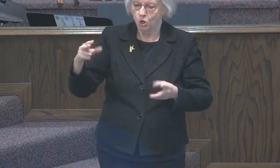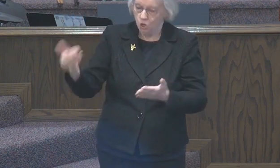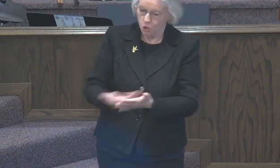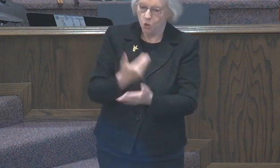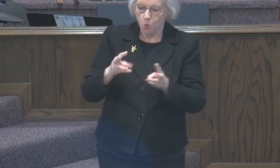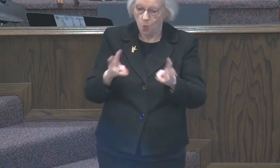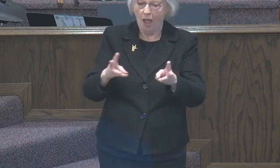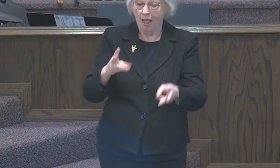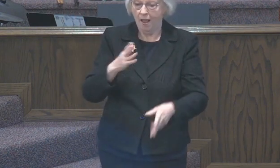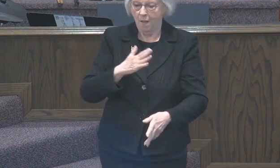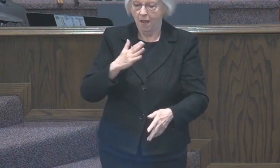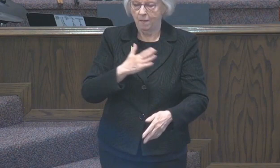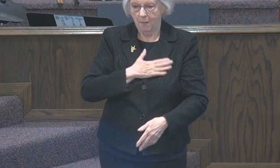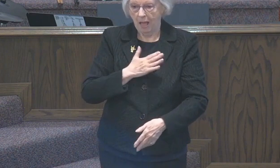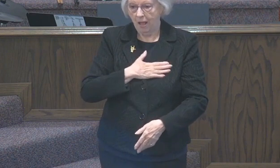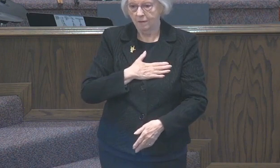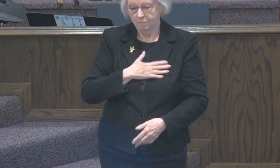strive mightily